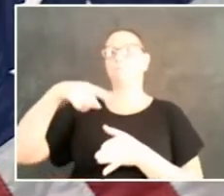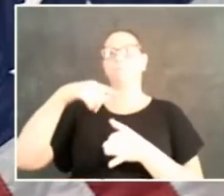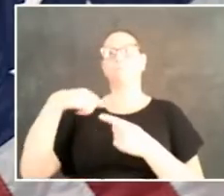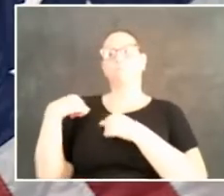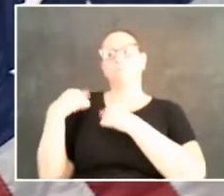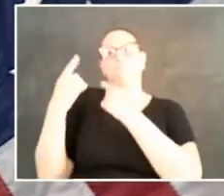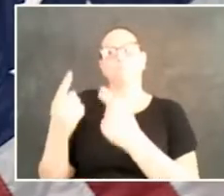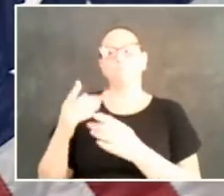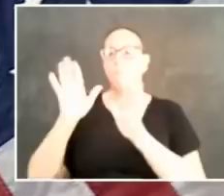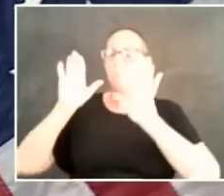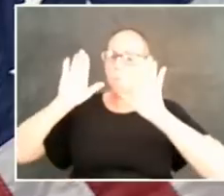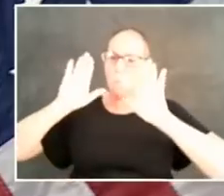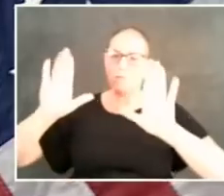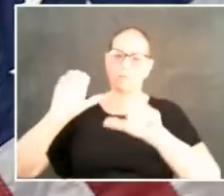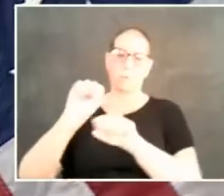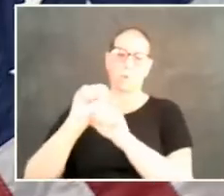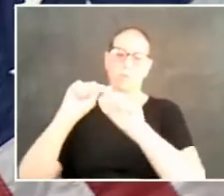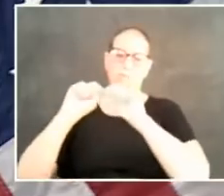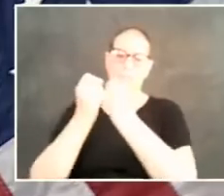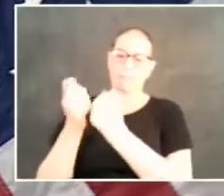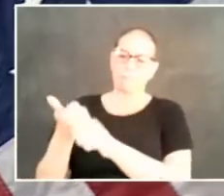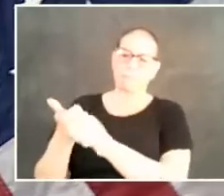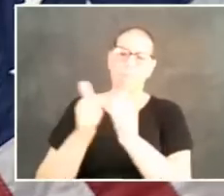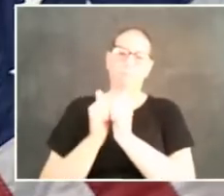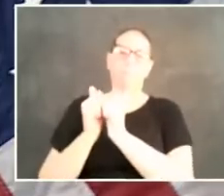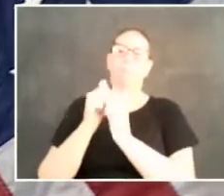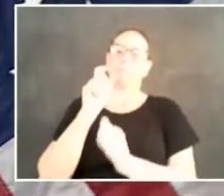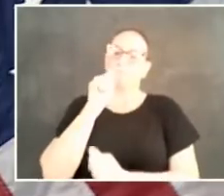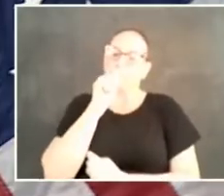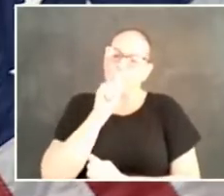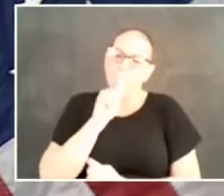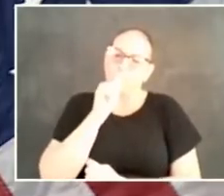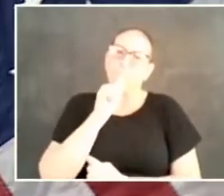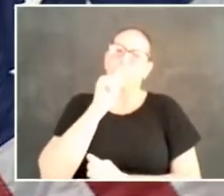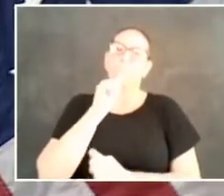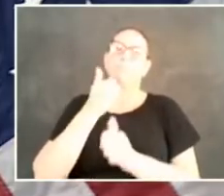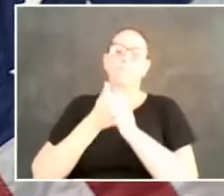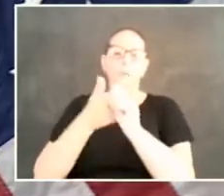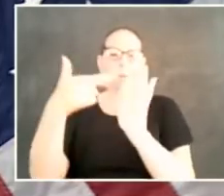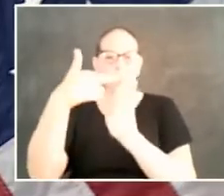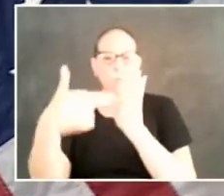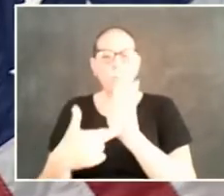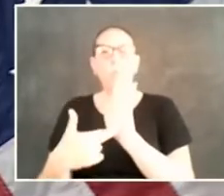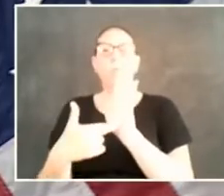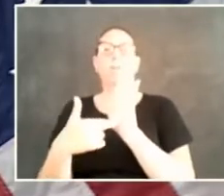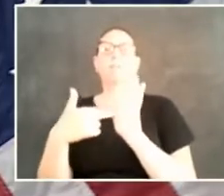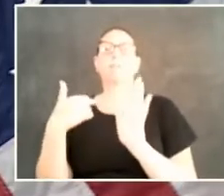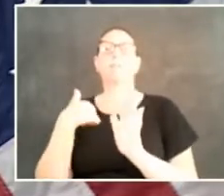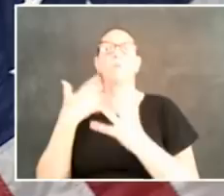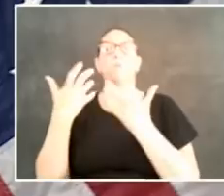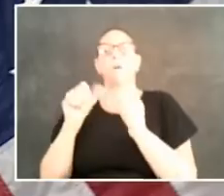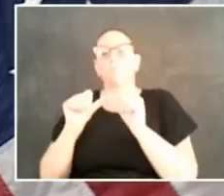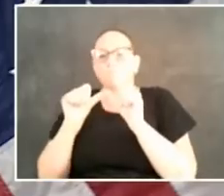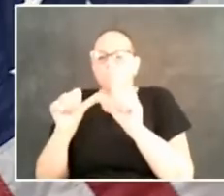there in force to remind them that, for everyone's safety, they got to practice these social distance standards.